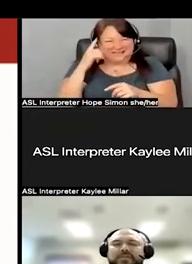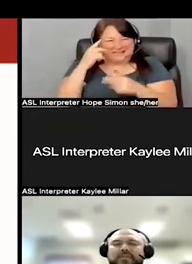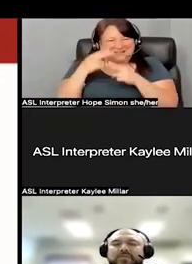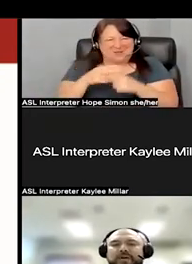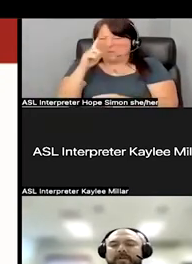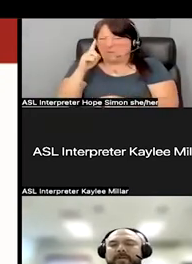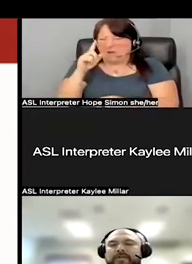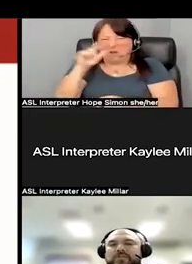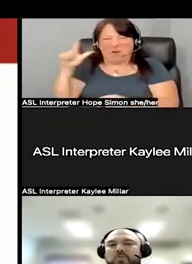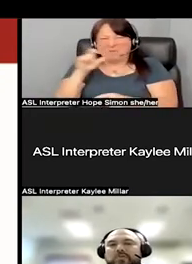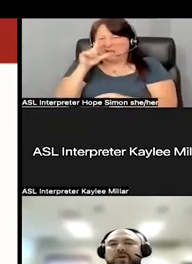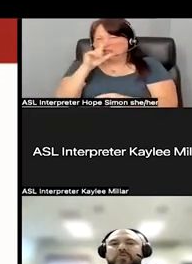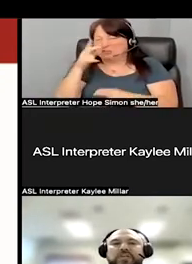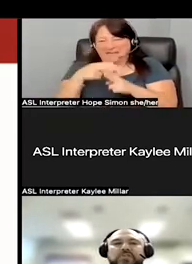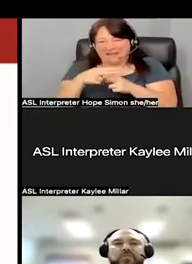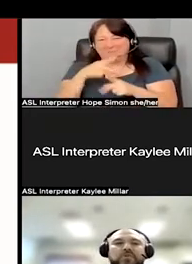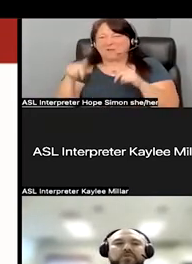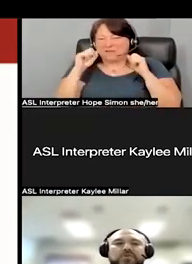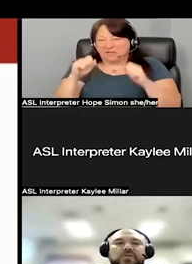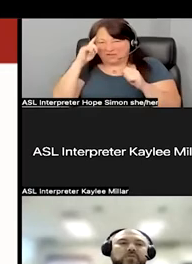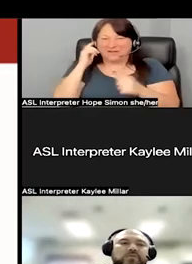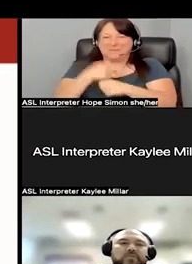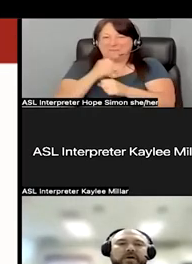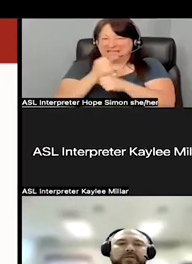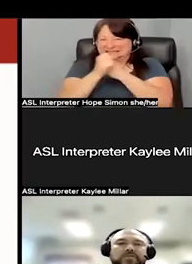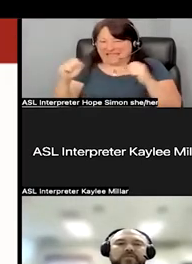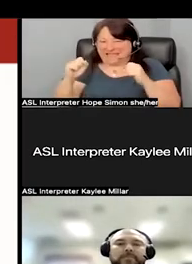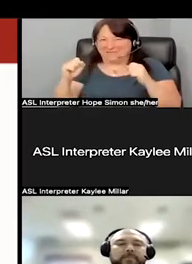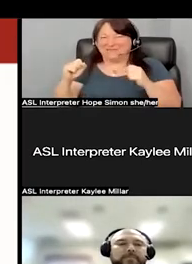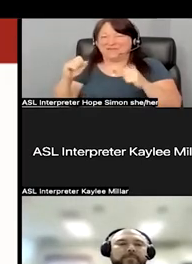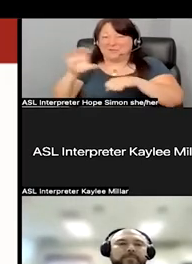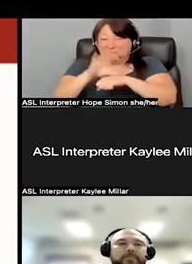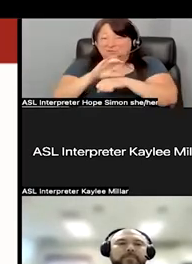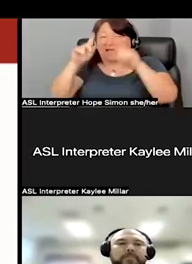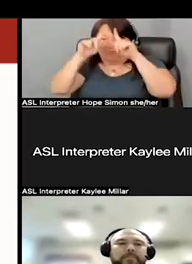what the name is, but so we were able to secure the computers as well as the monitors.